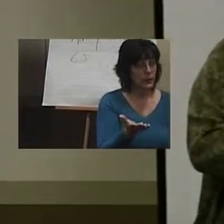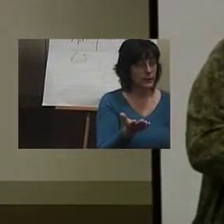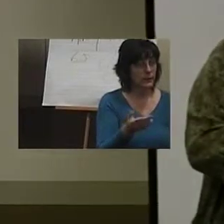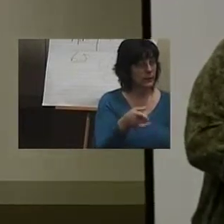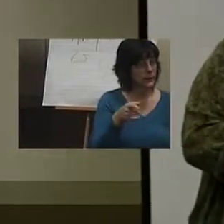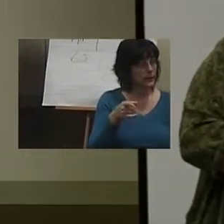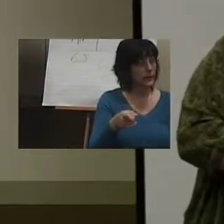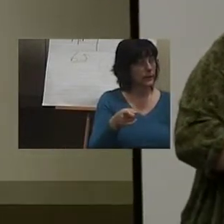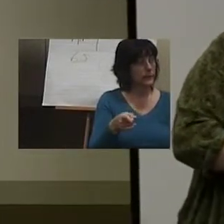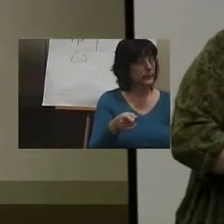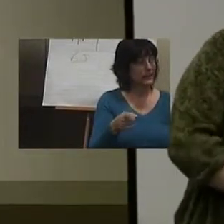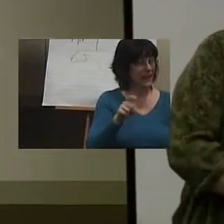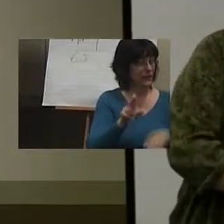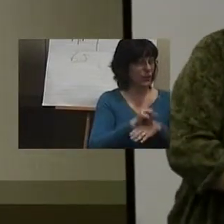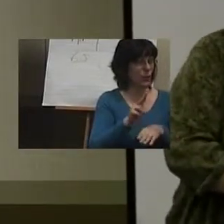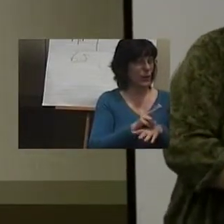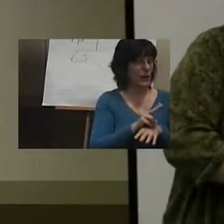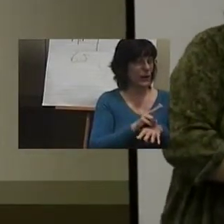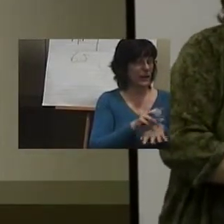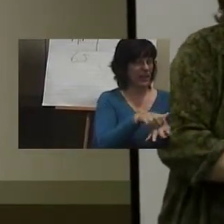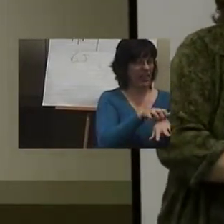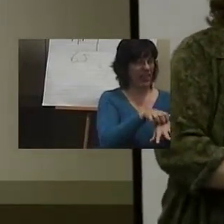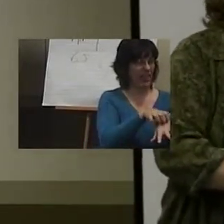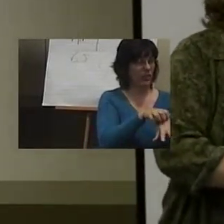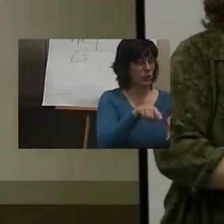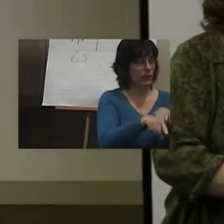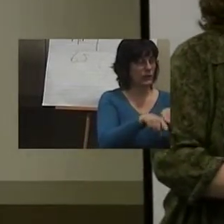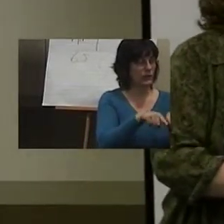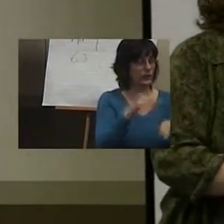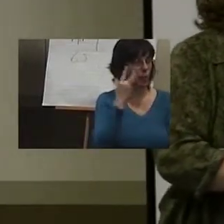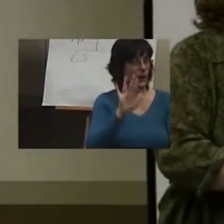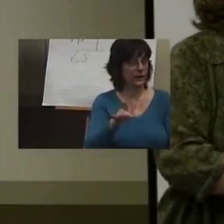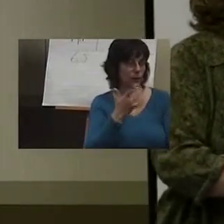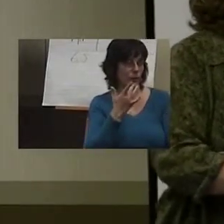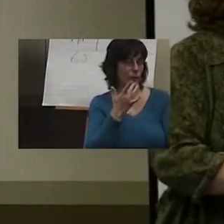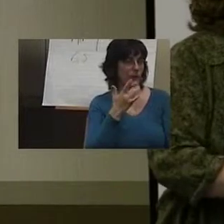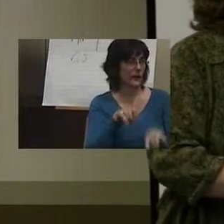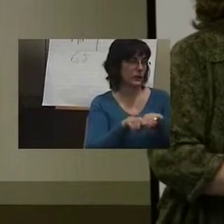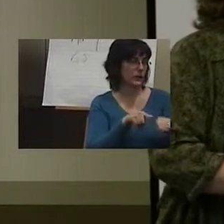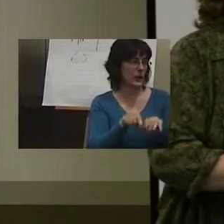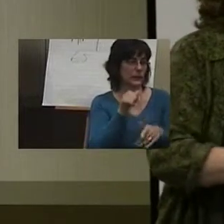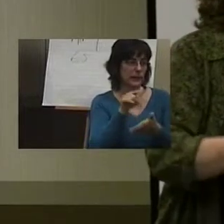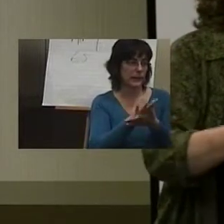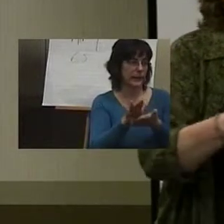the child have to wear the scratchy socks this morning because the favorite socks aren't clean?